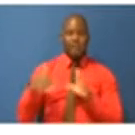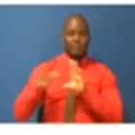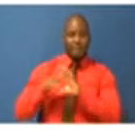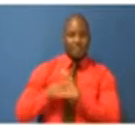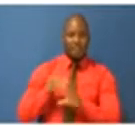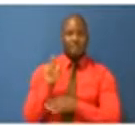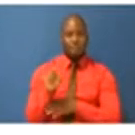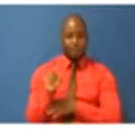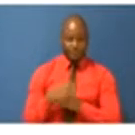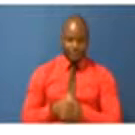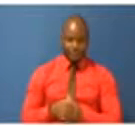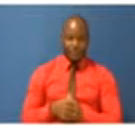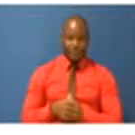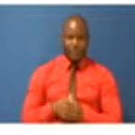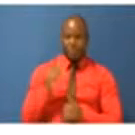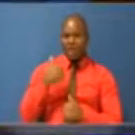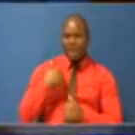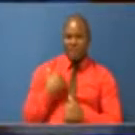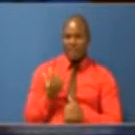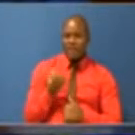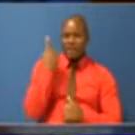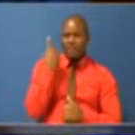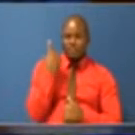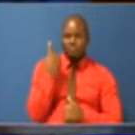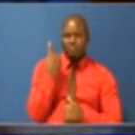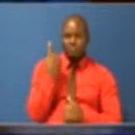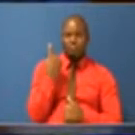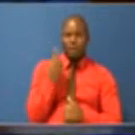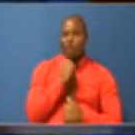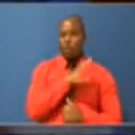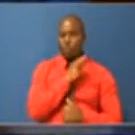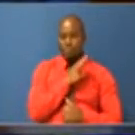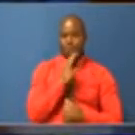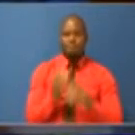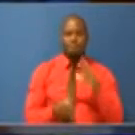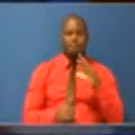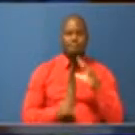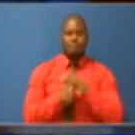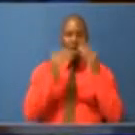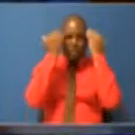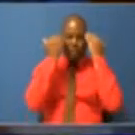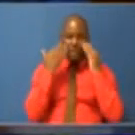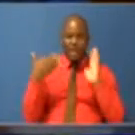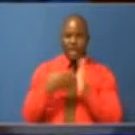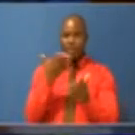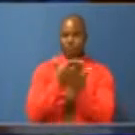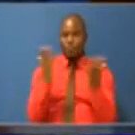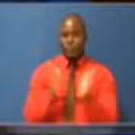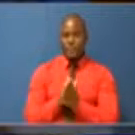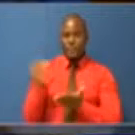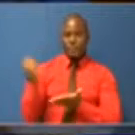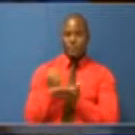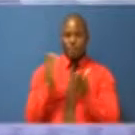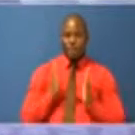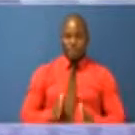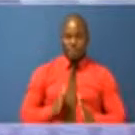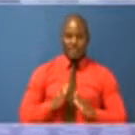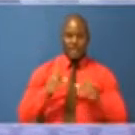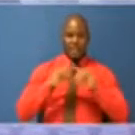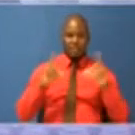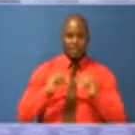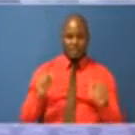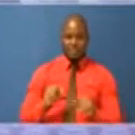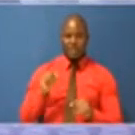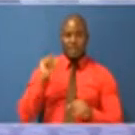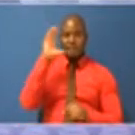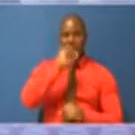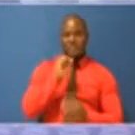to do you have an understanding of the complaints lodged in a cut of law against you by your employers of a mistreatment and lack